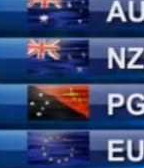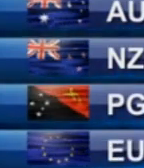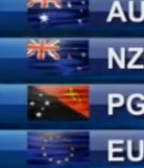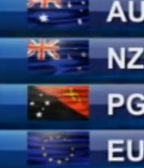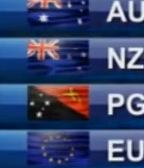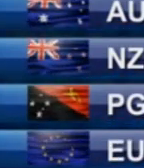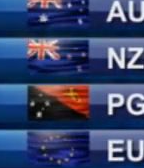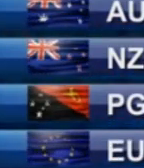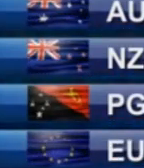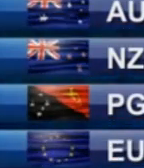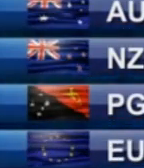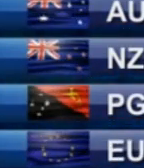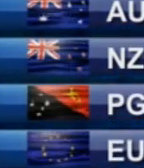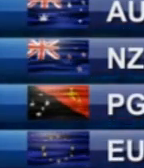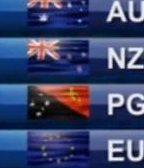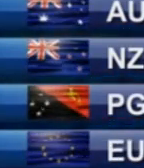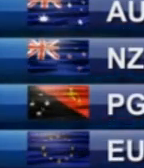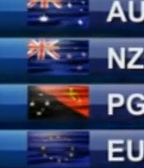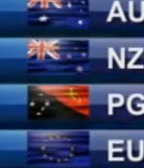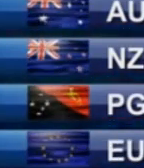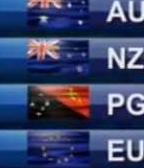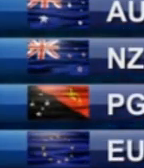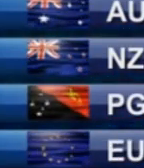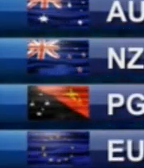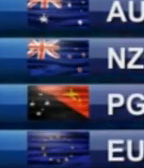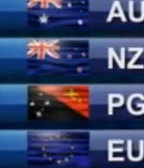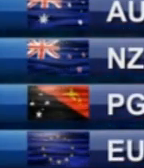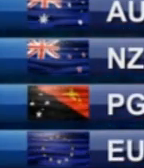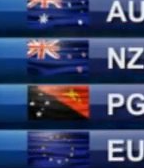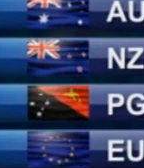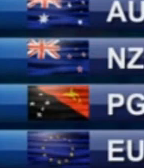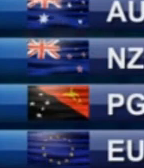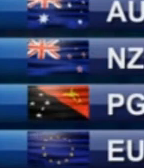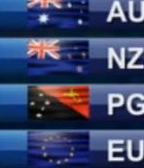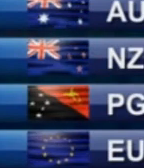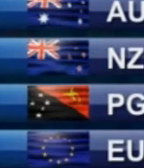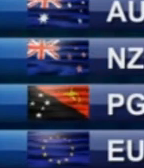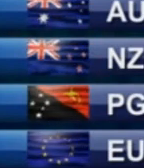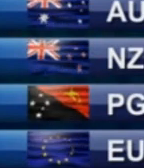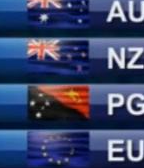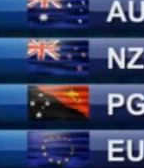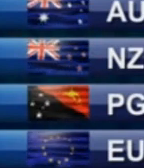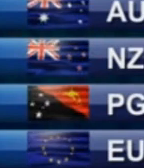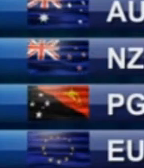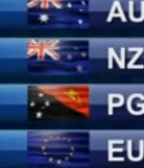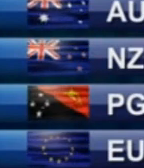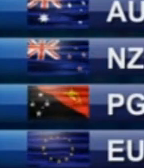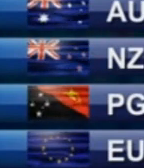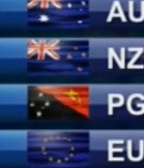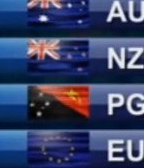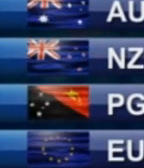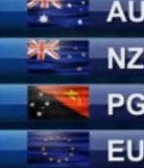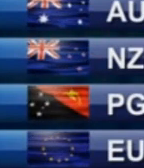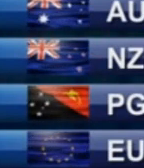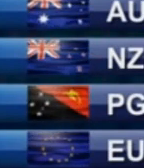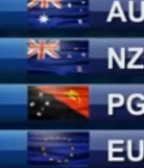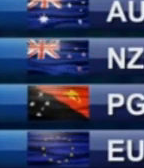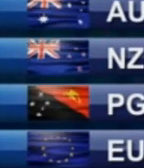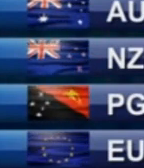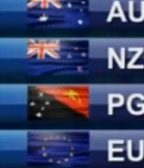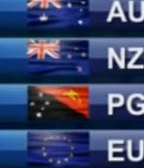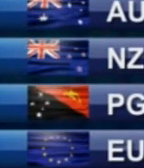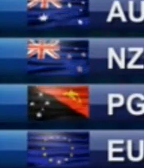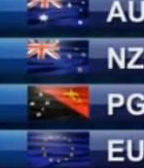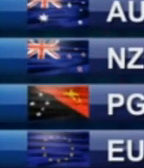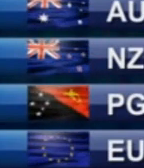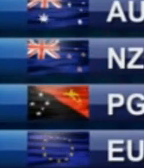The money markets saw influx today following the US COVID relief increase and England's new separation agreement with the EU. The Fiji